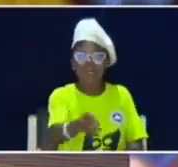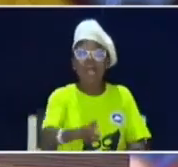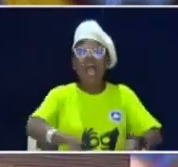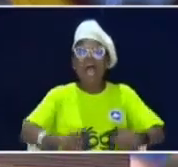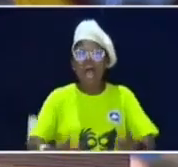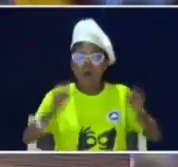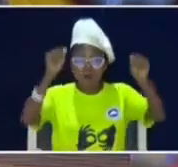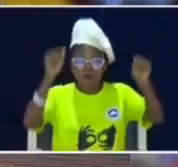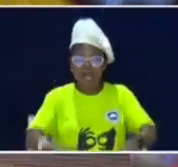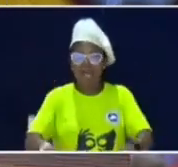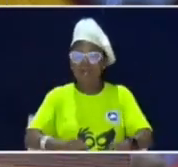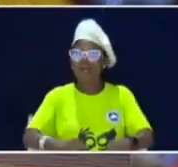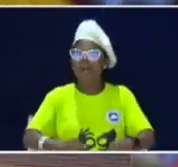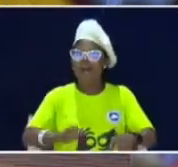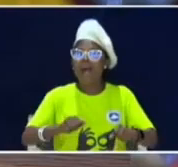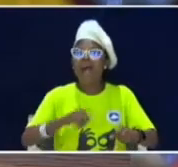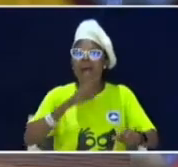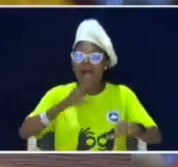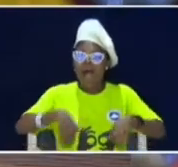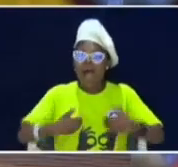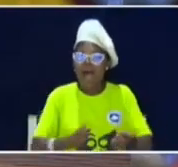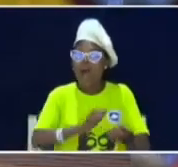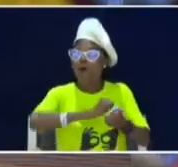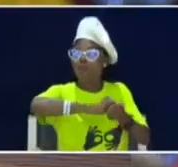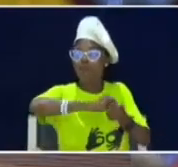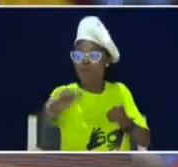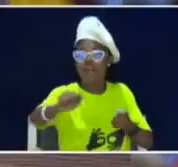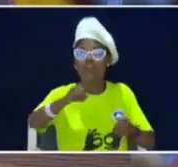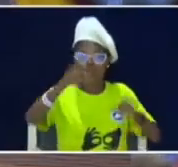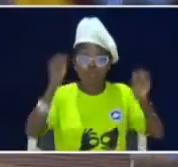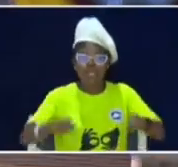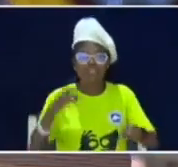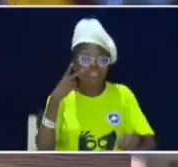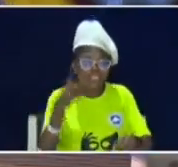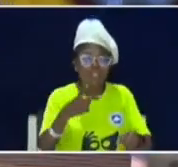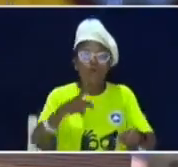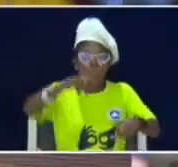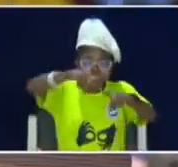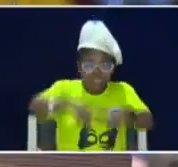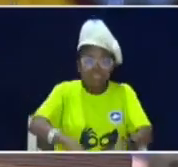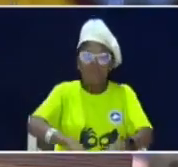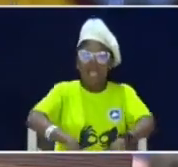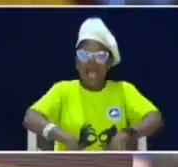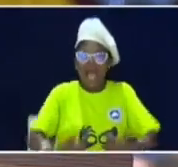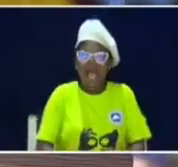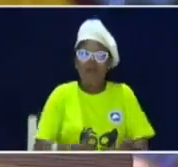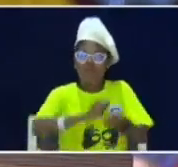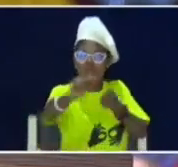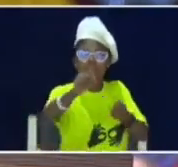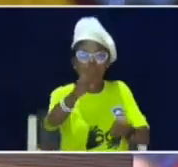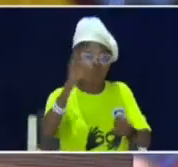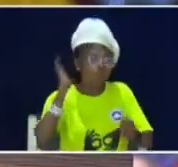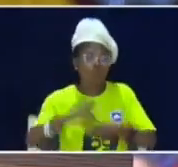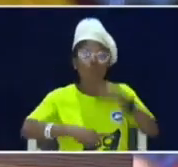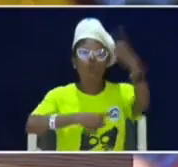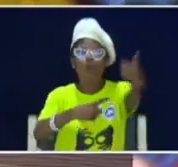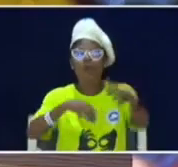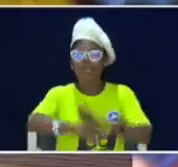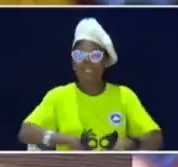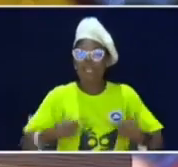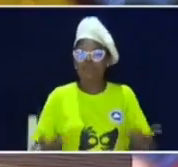How far you can see will determine how far you can go. Genesis chapter 37 from verse 5 to verse